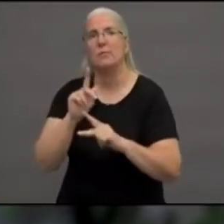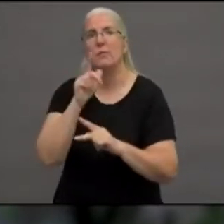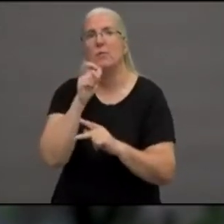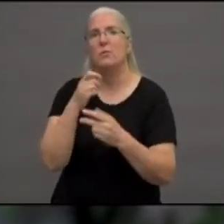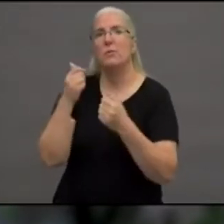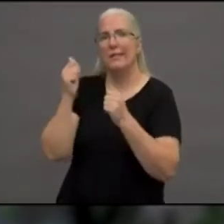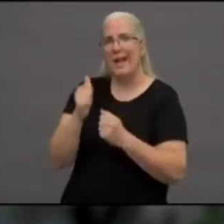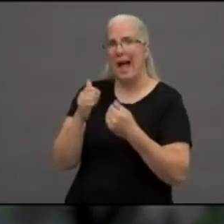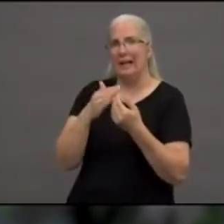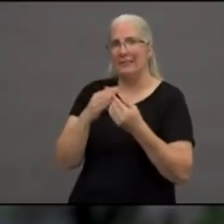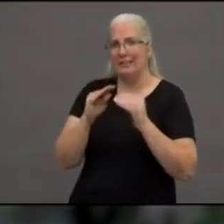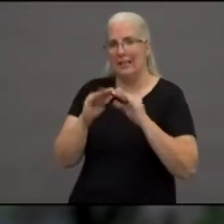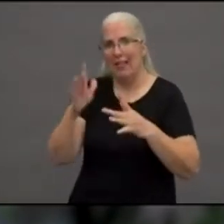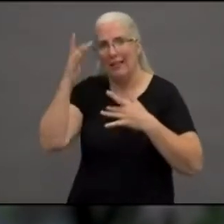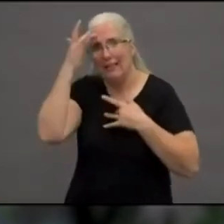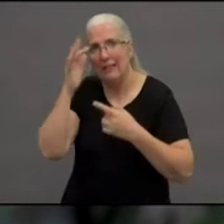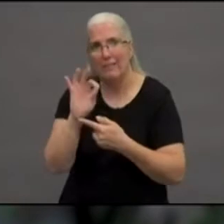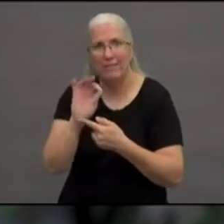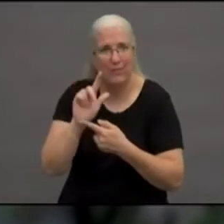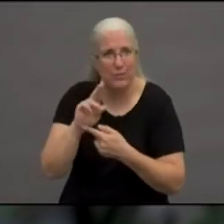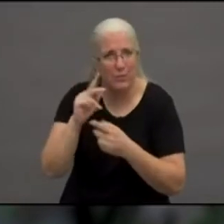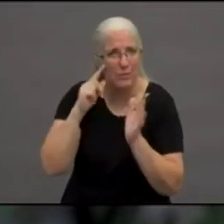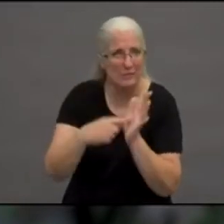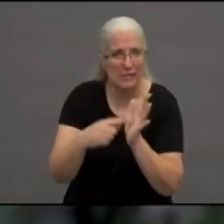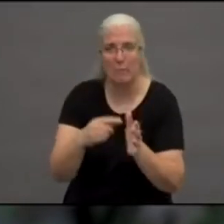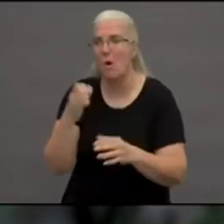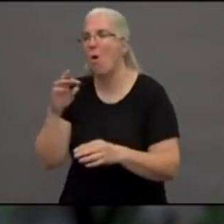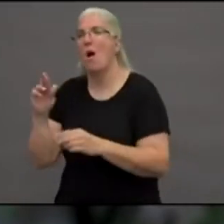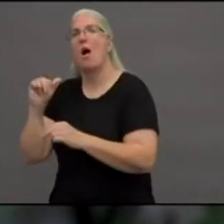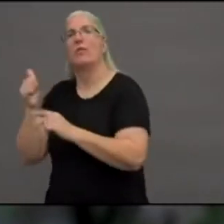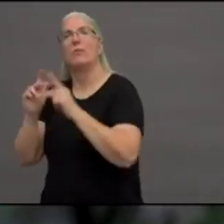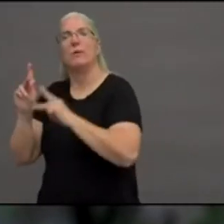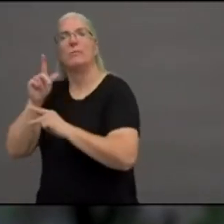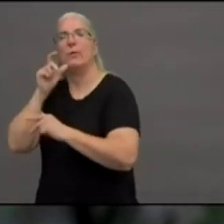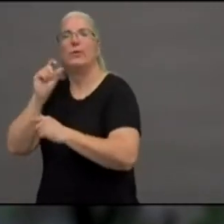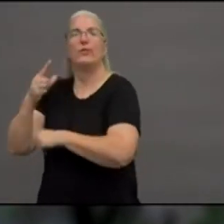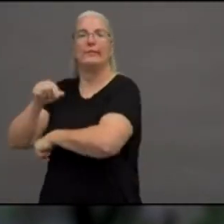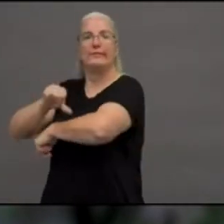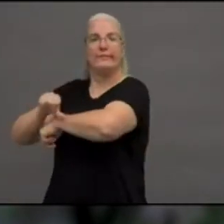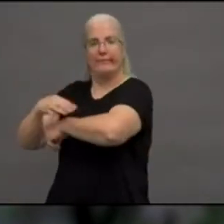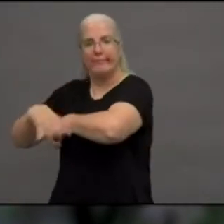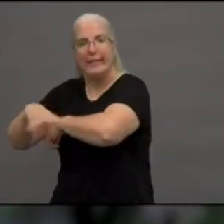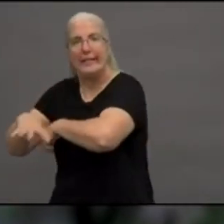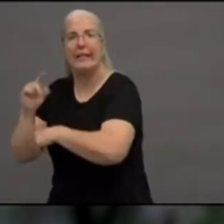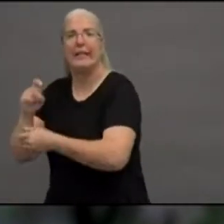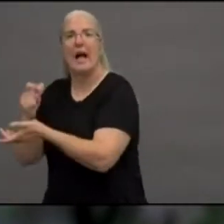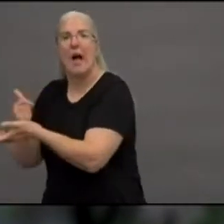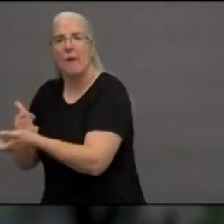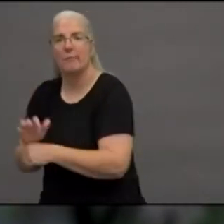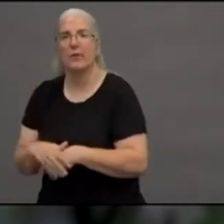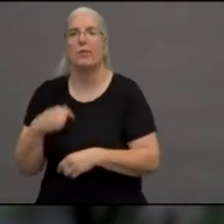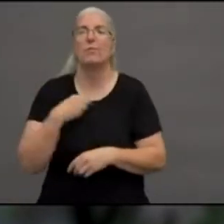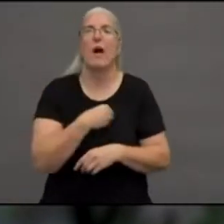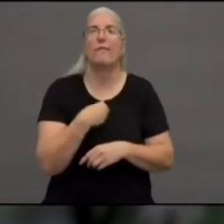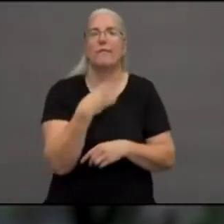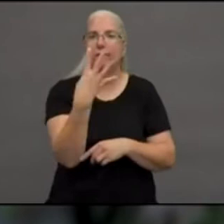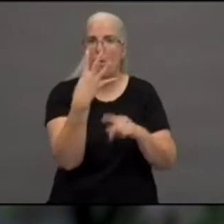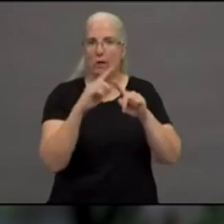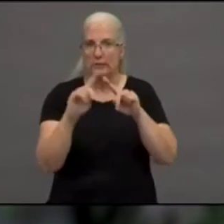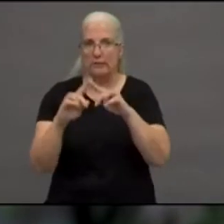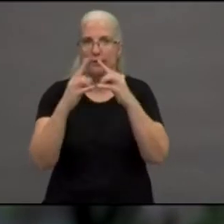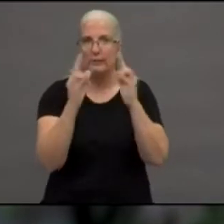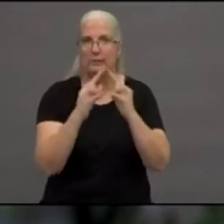of patients. And so we have 4 tents at VMC. St. Louis also has a tent, and so does O'Connor. So this has